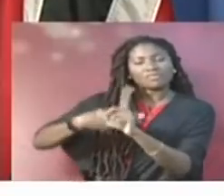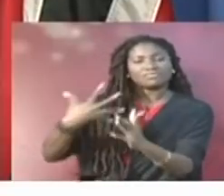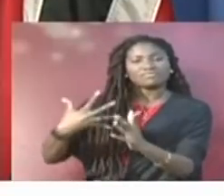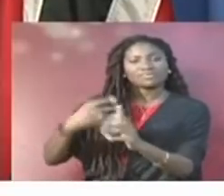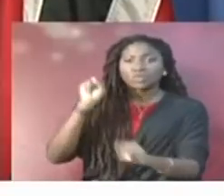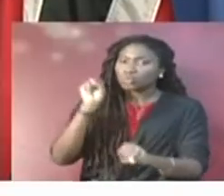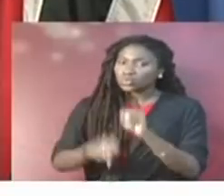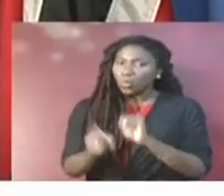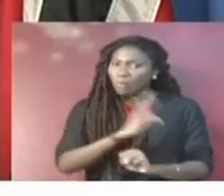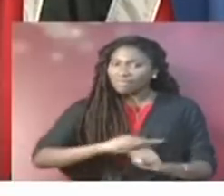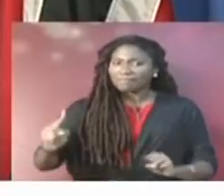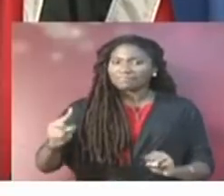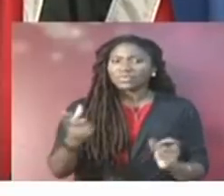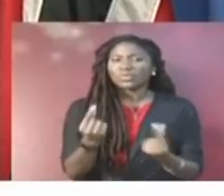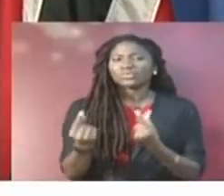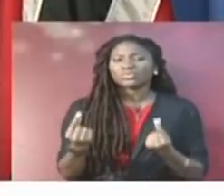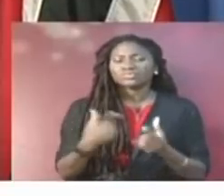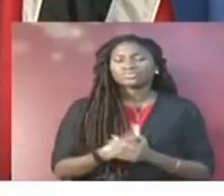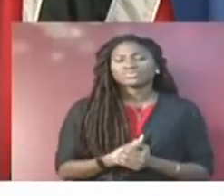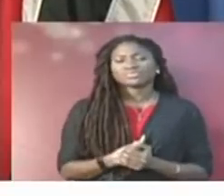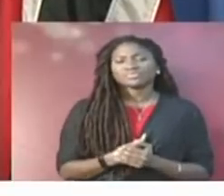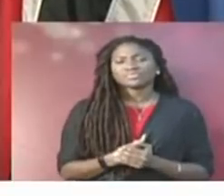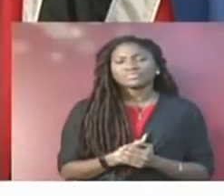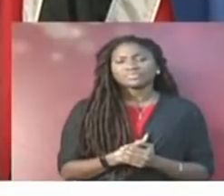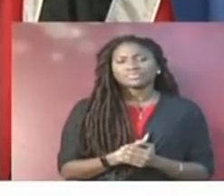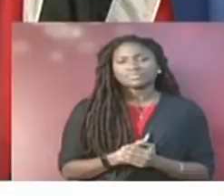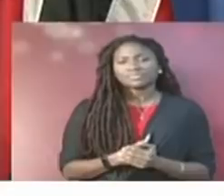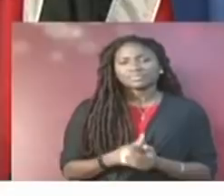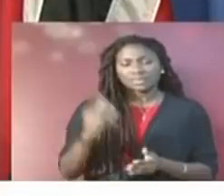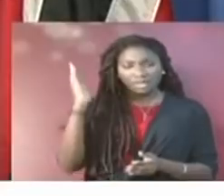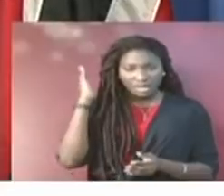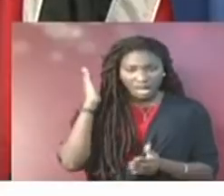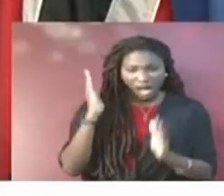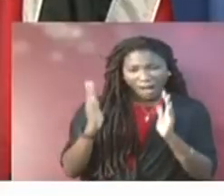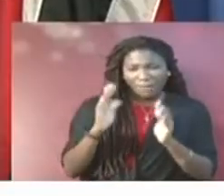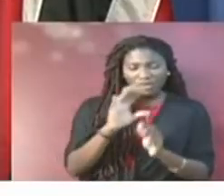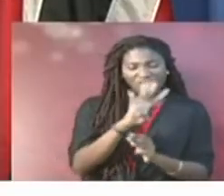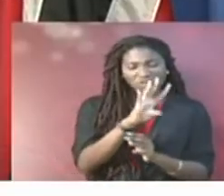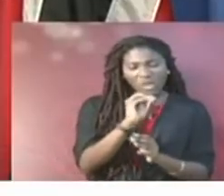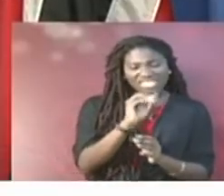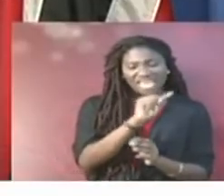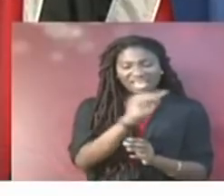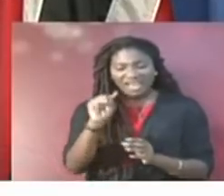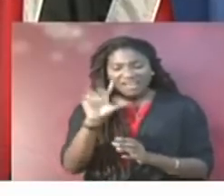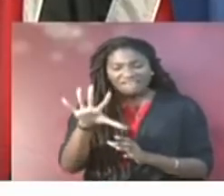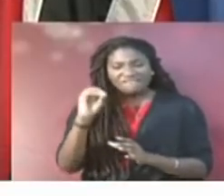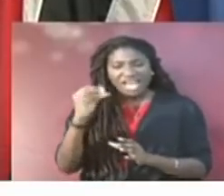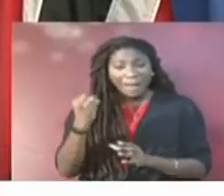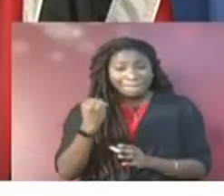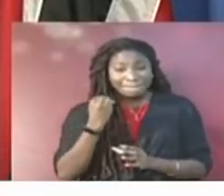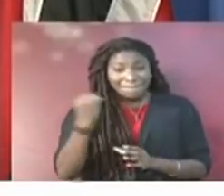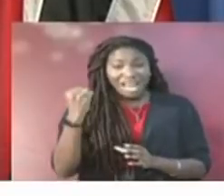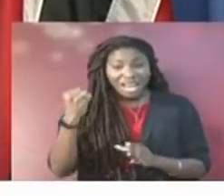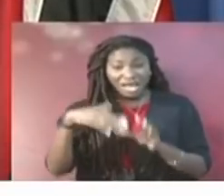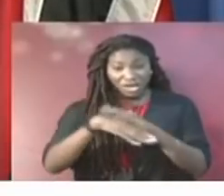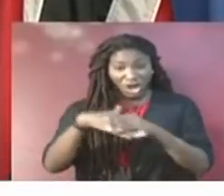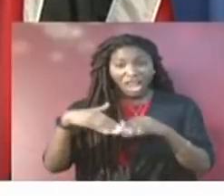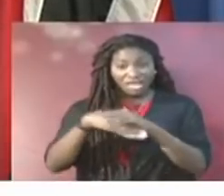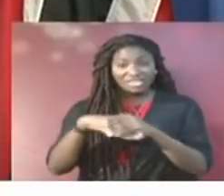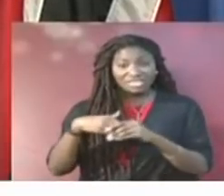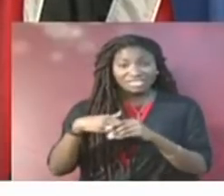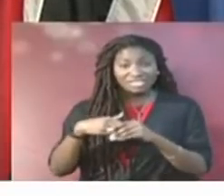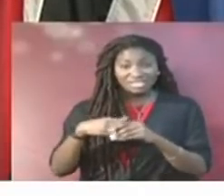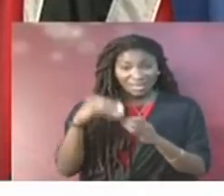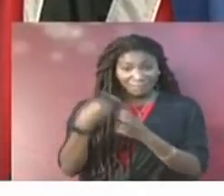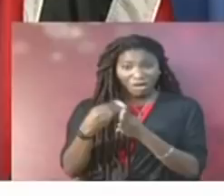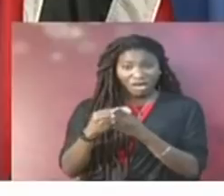immediately make available somewhere between $40 and $50 million. The Minister of Finance is working on